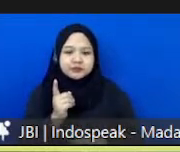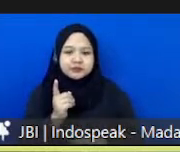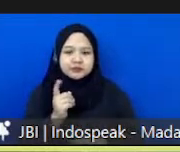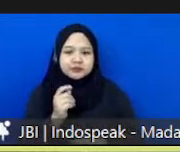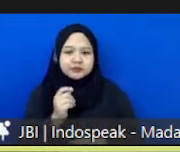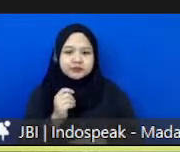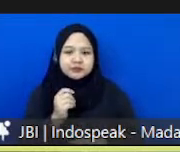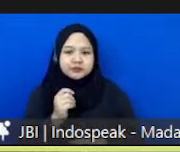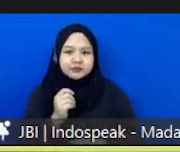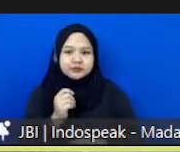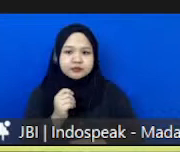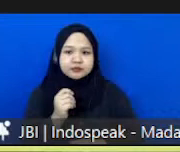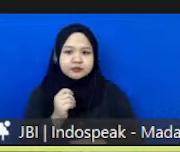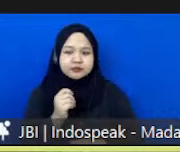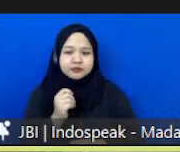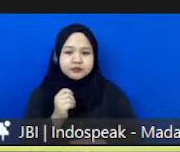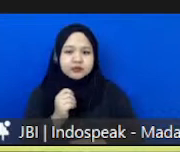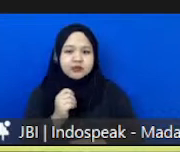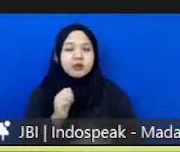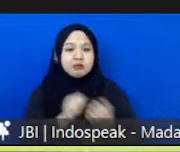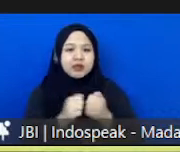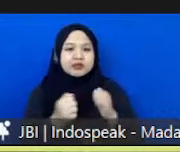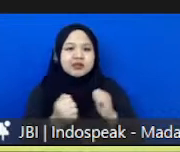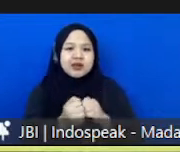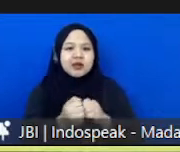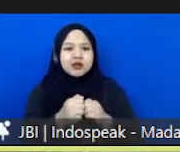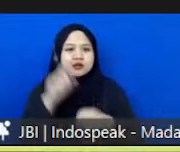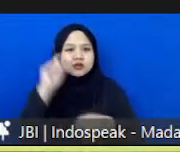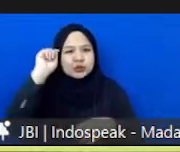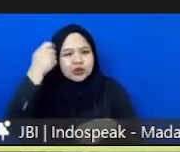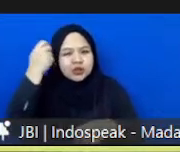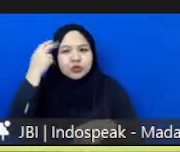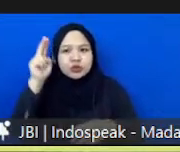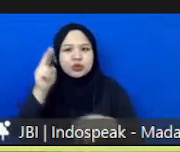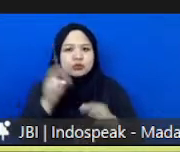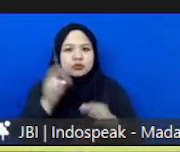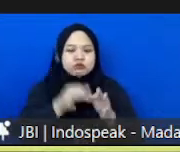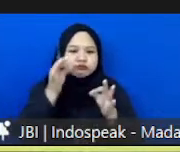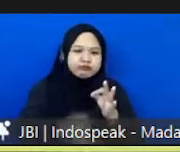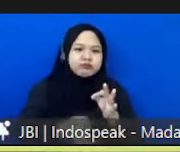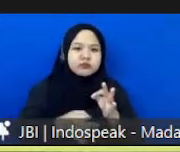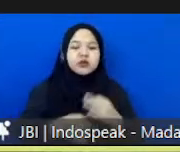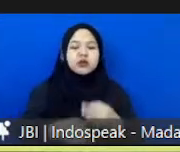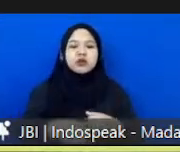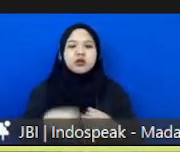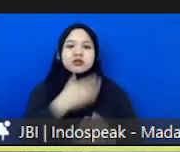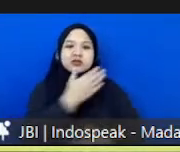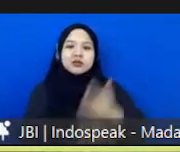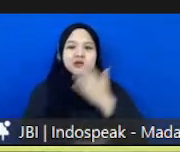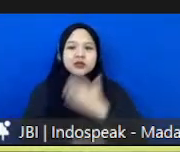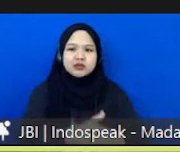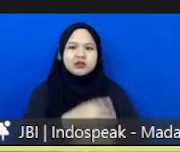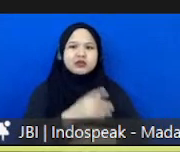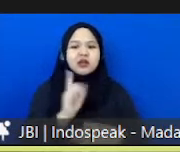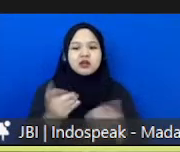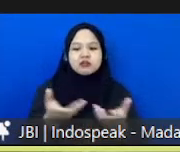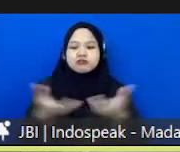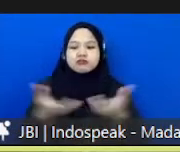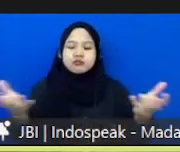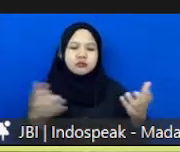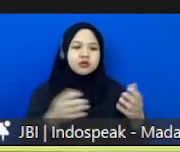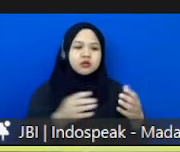a difficult problem to solve, the most current thinking on disability integrates the medical and social model